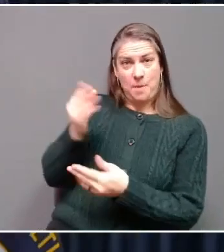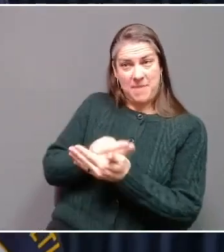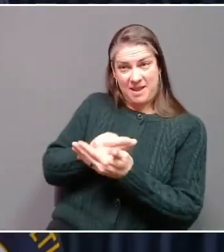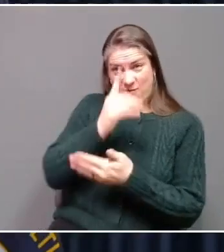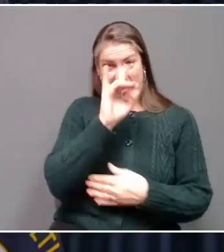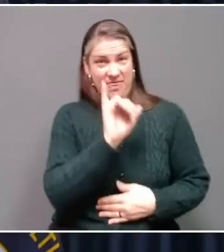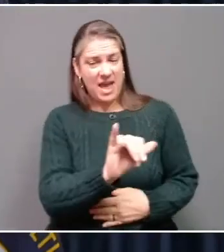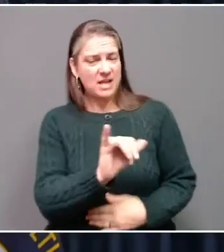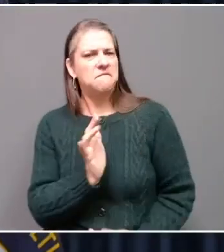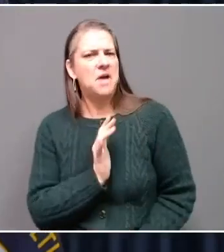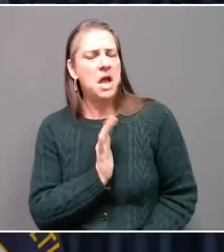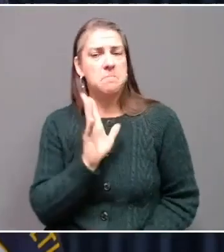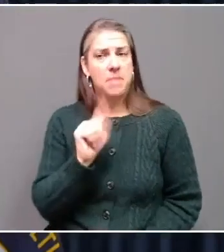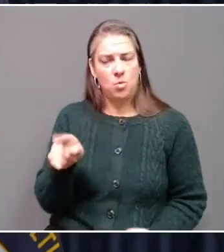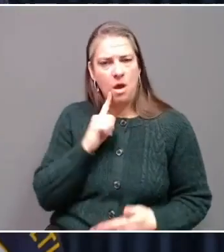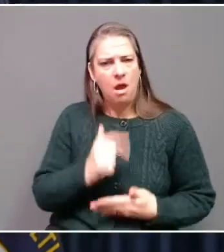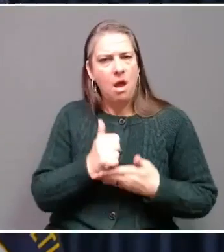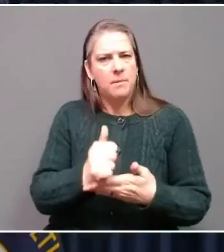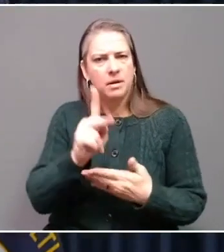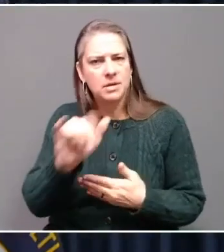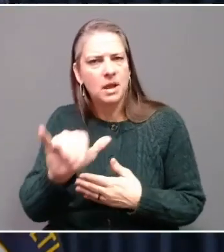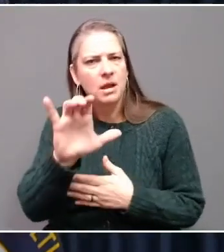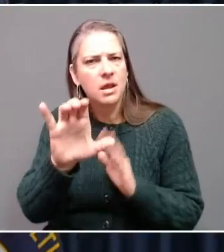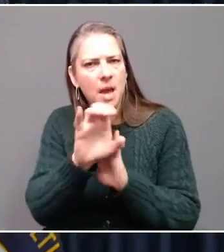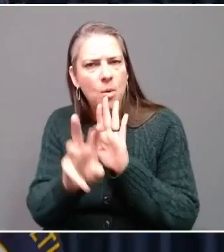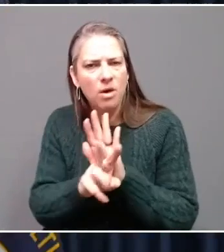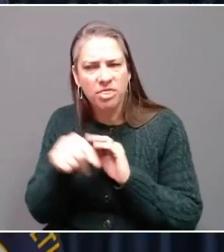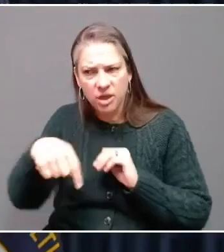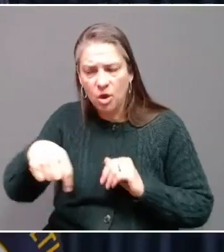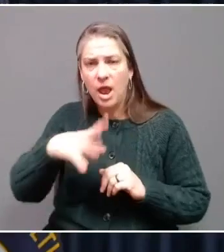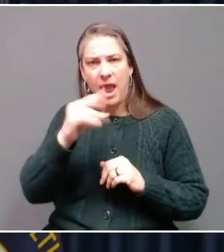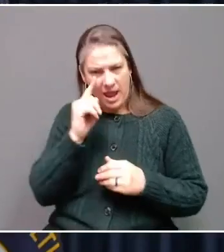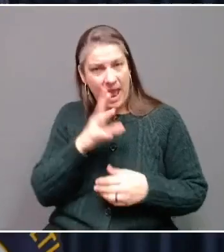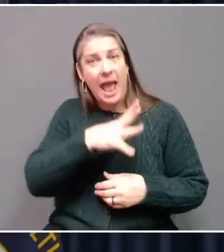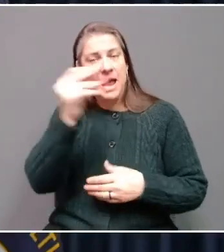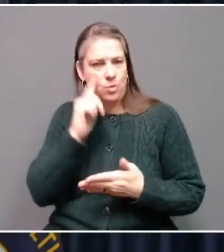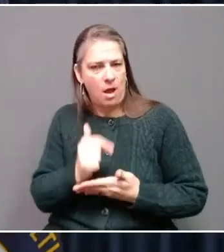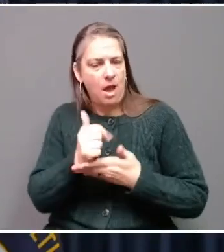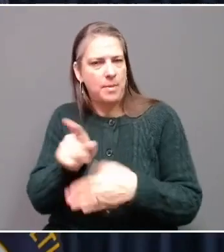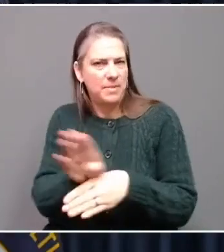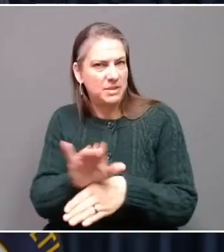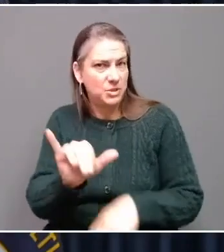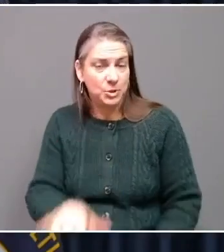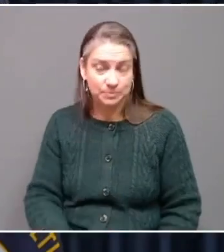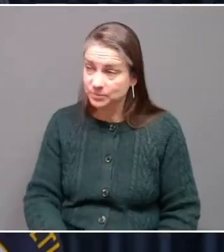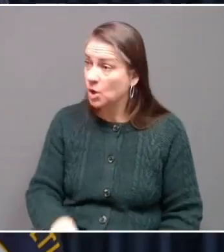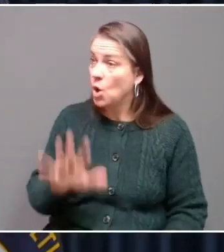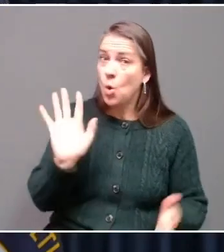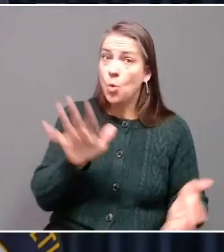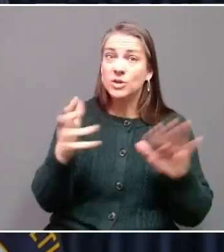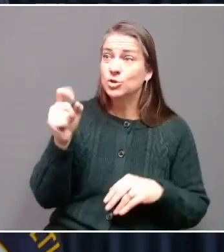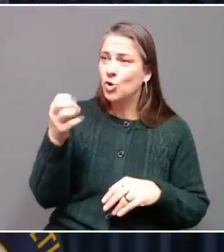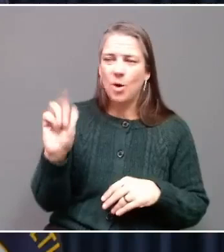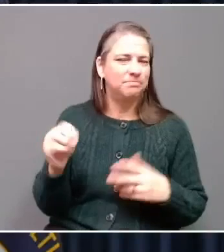also benefits the Commonwealth and that small business owner. Windstorm, we didn't give an update on because power is now at normal